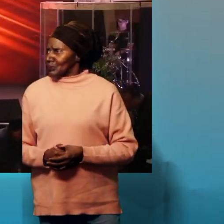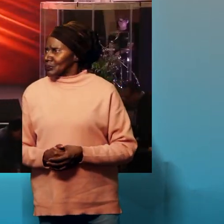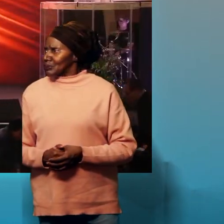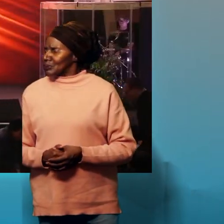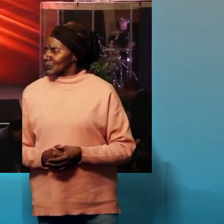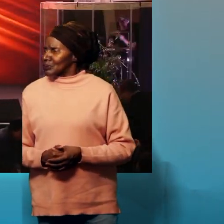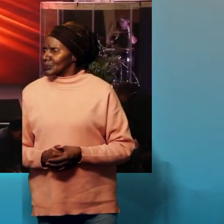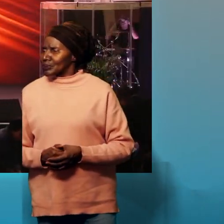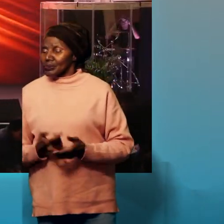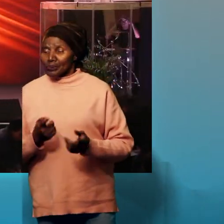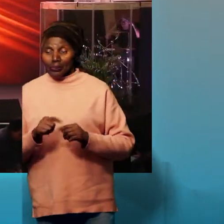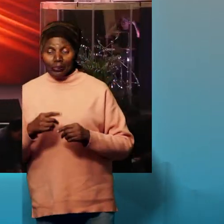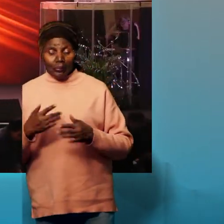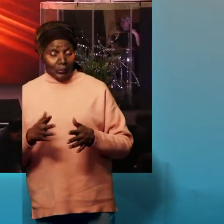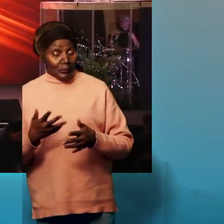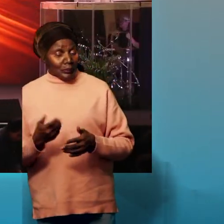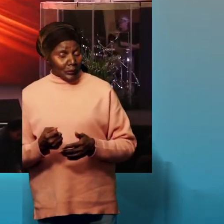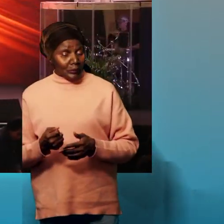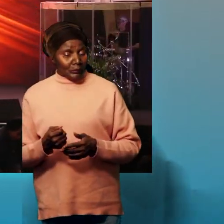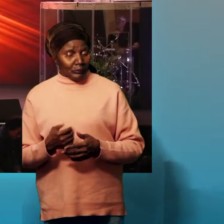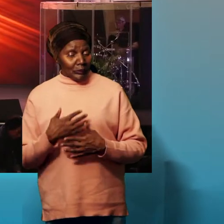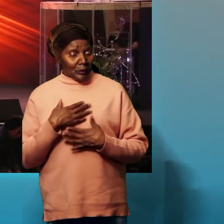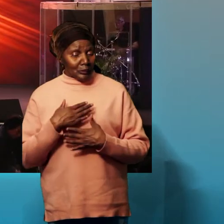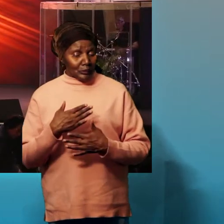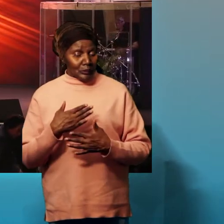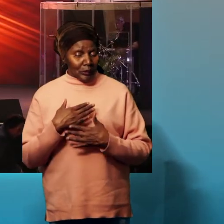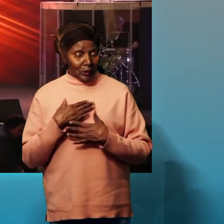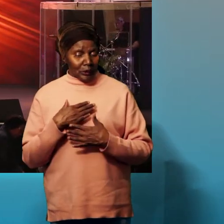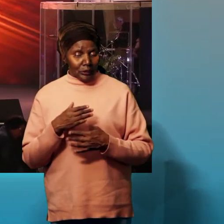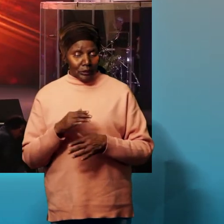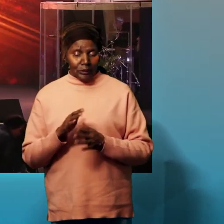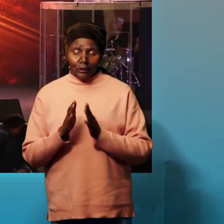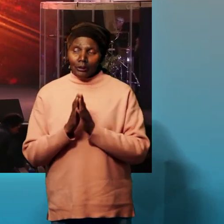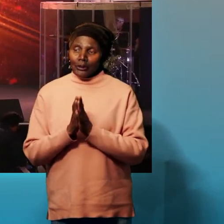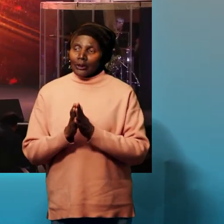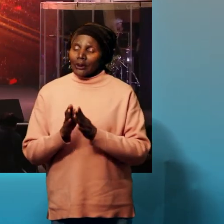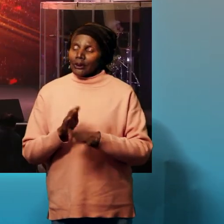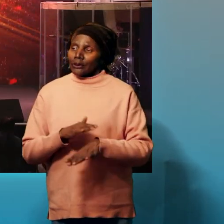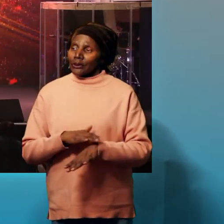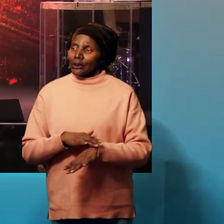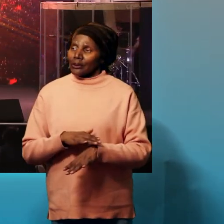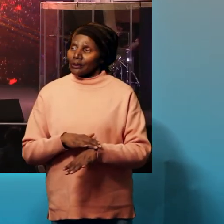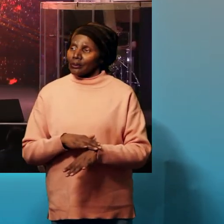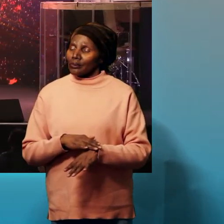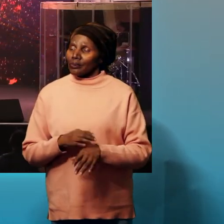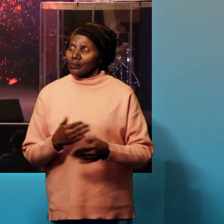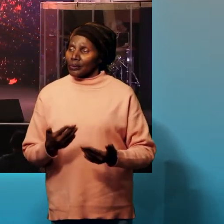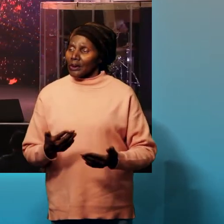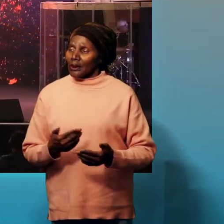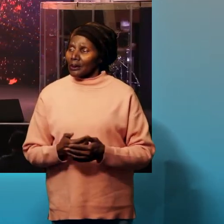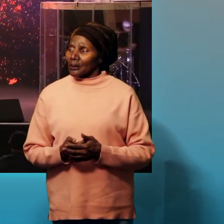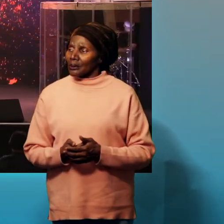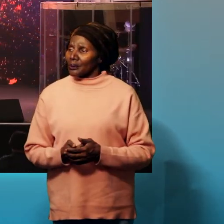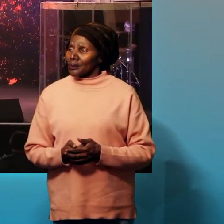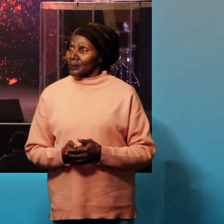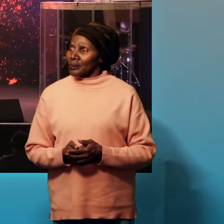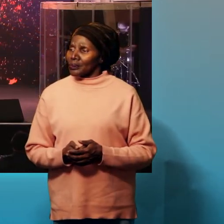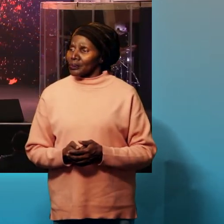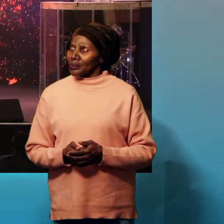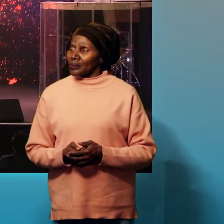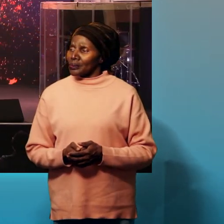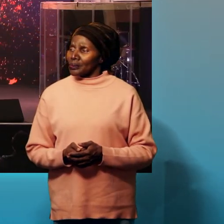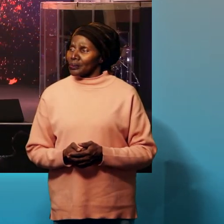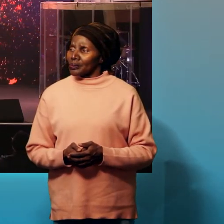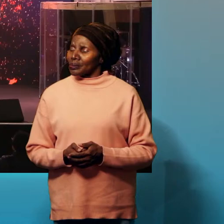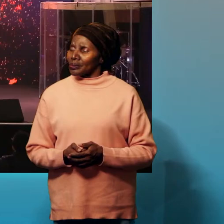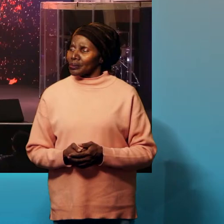Well, we've been having some incredible prayer times, and we're going to come into